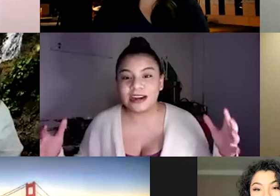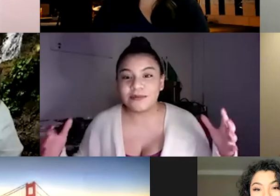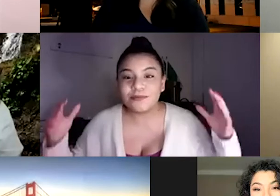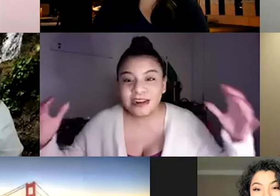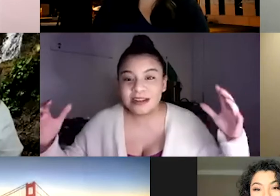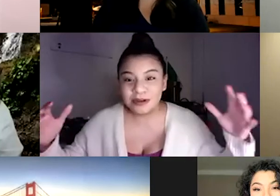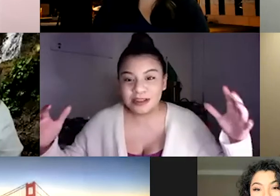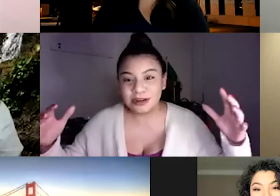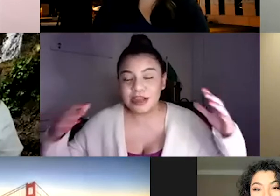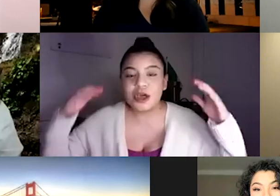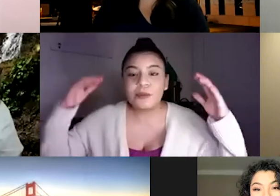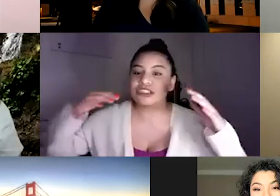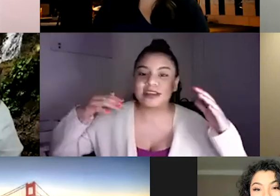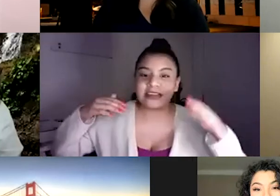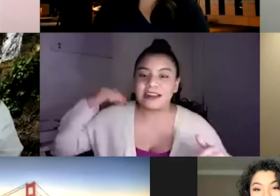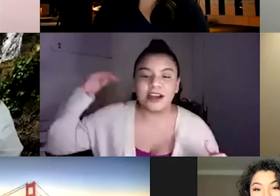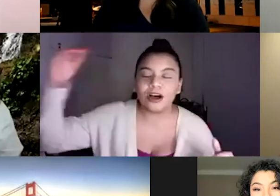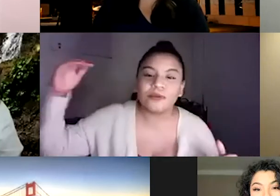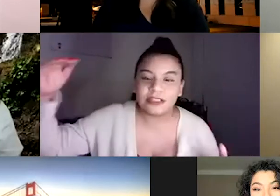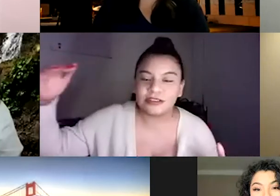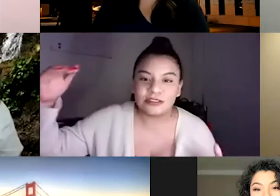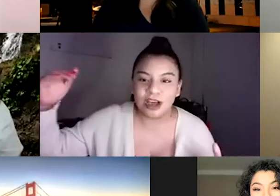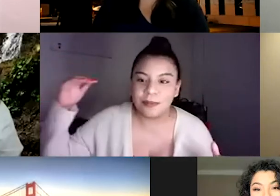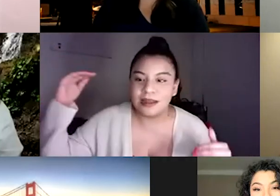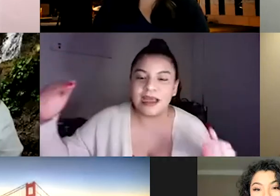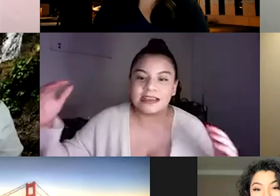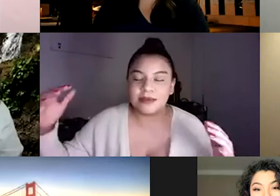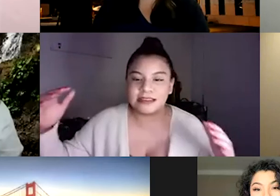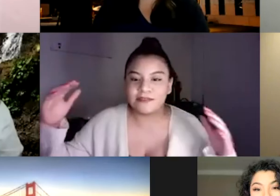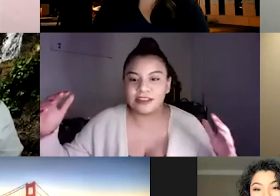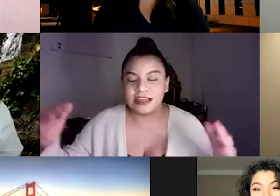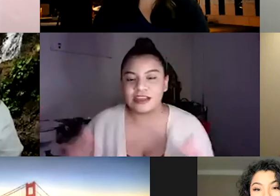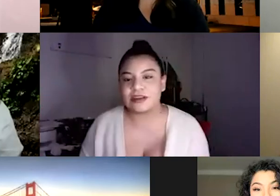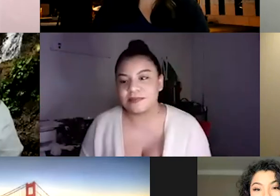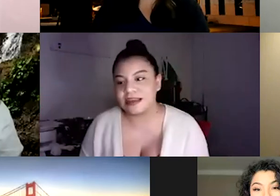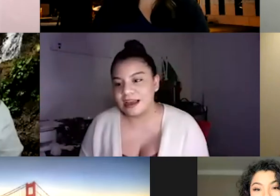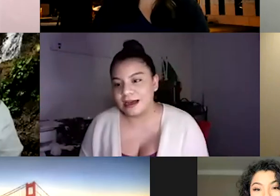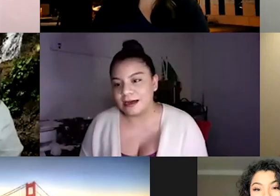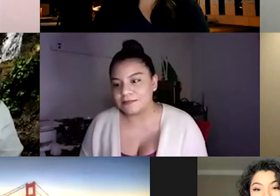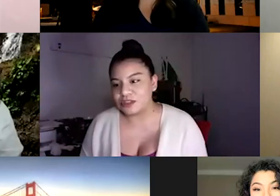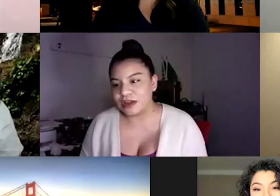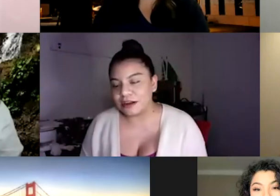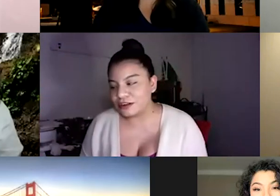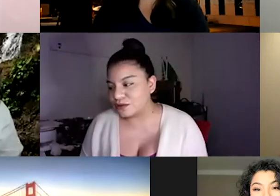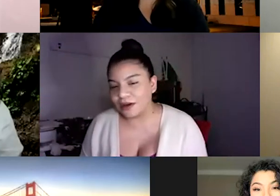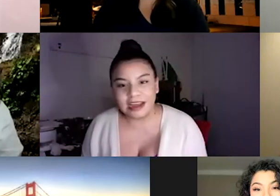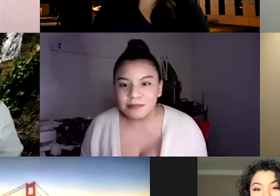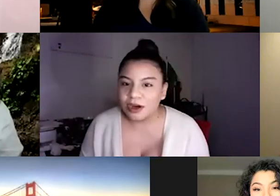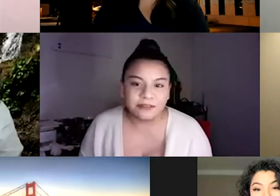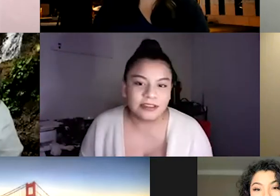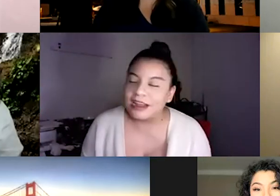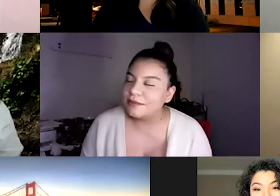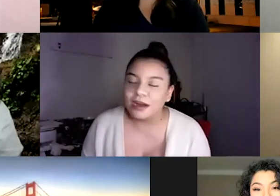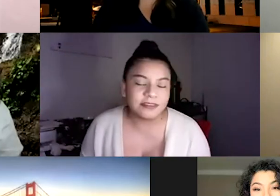you're gonna really, really, really push your identity all the way to the top and maximize everything that you can be. So I encourage you all, get